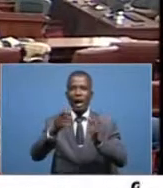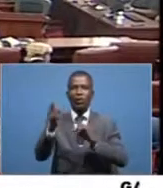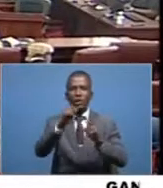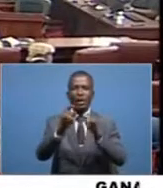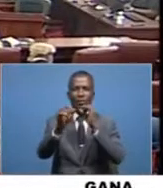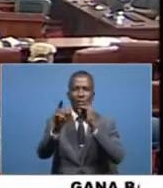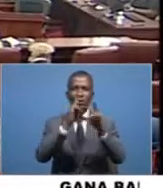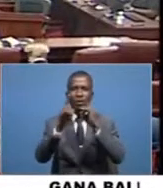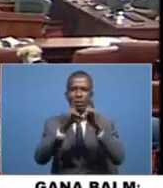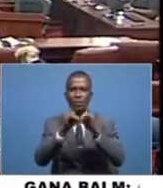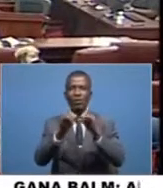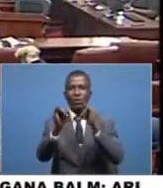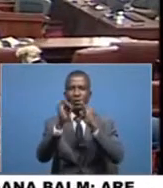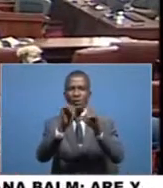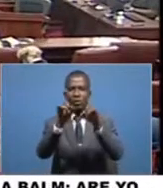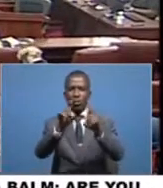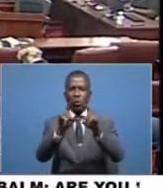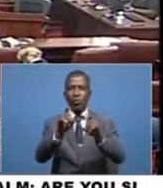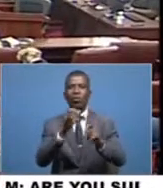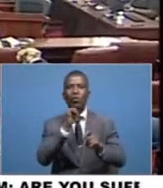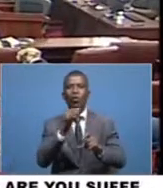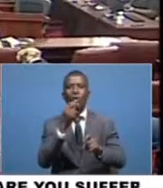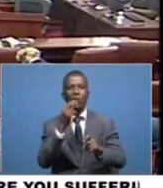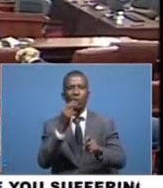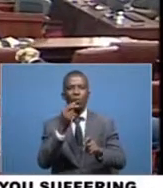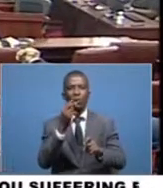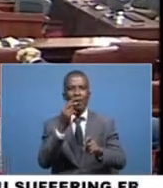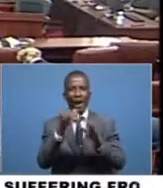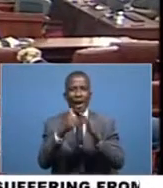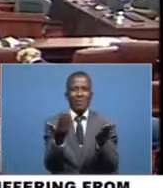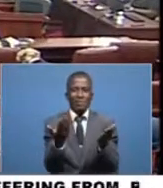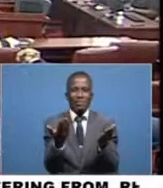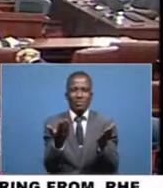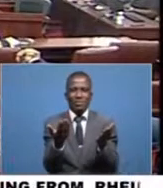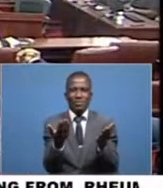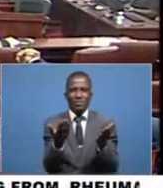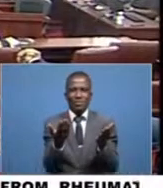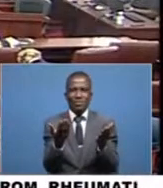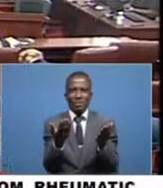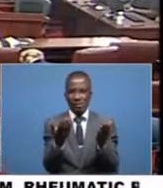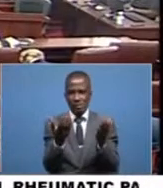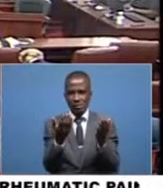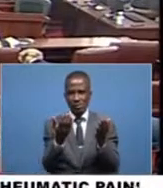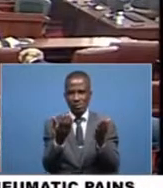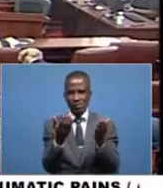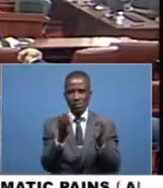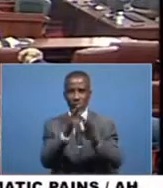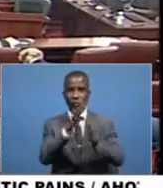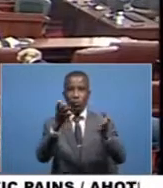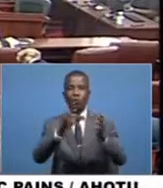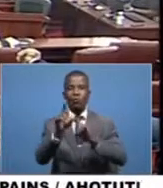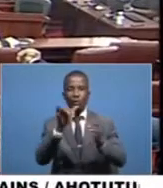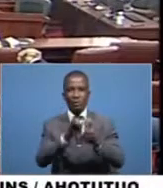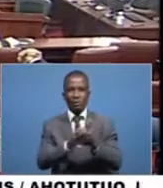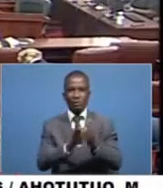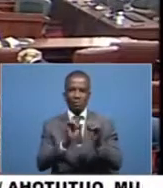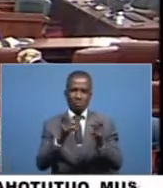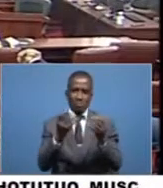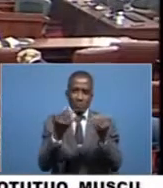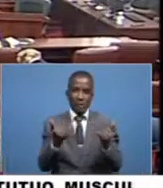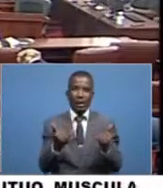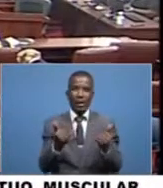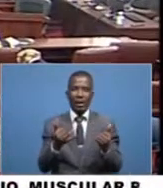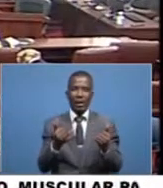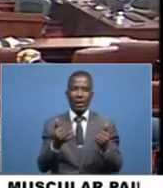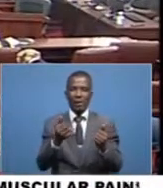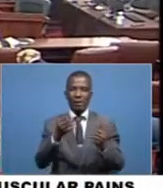give evidence, notwithstanding their express indication to the court that they do not intend to do so. This